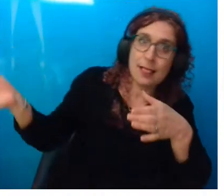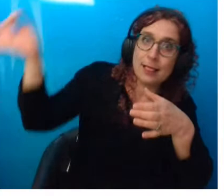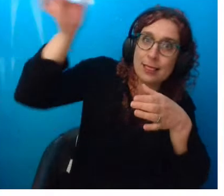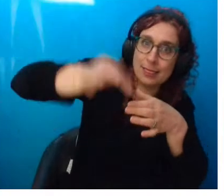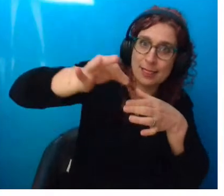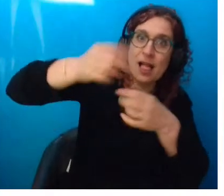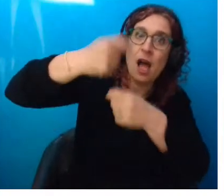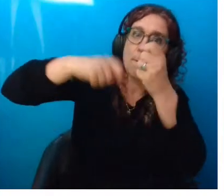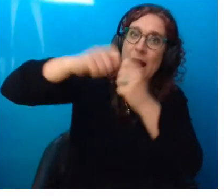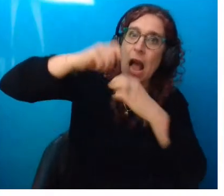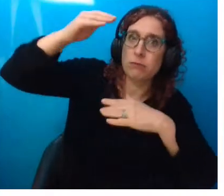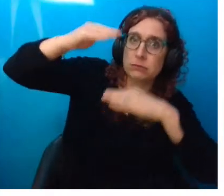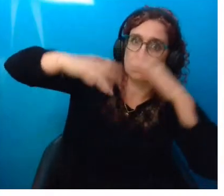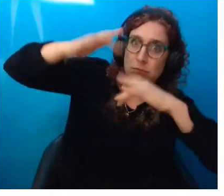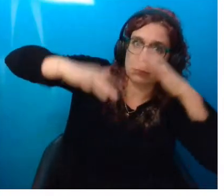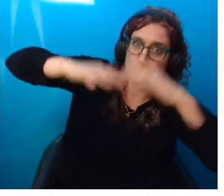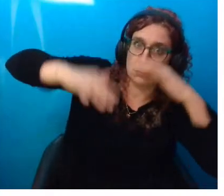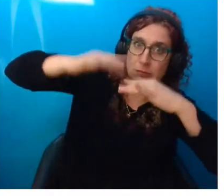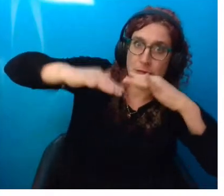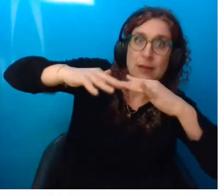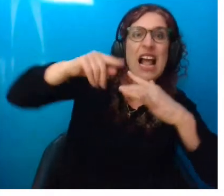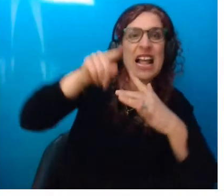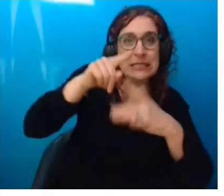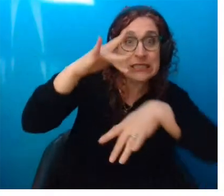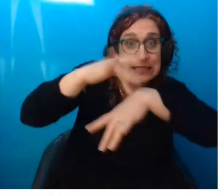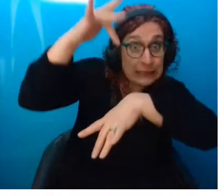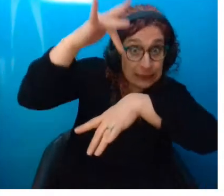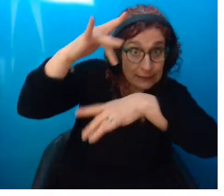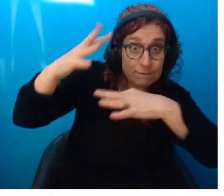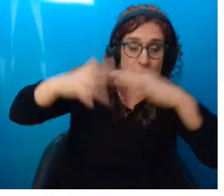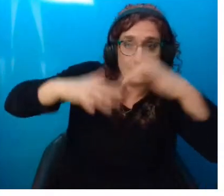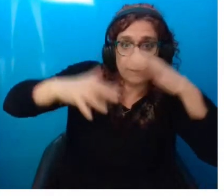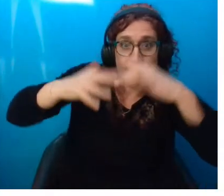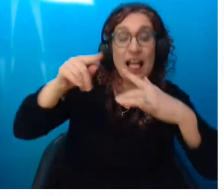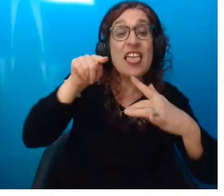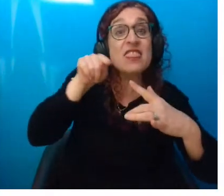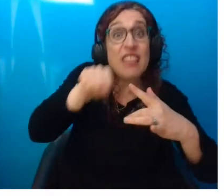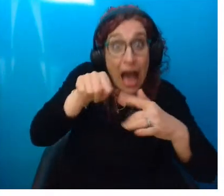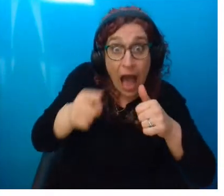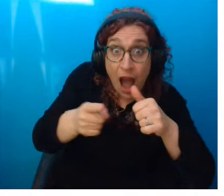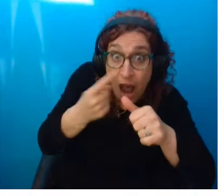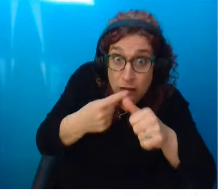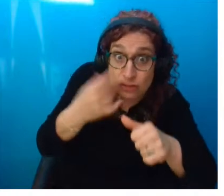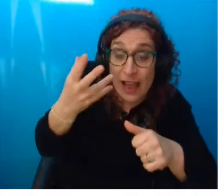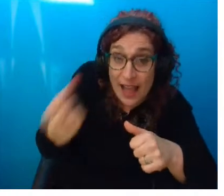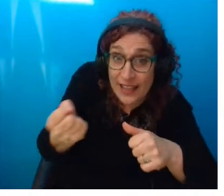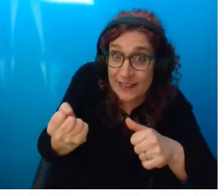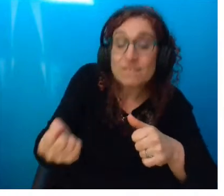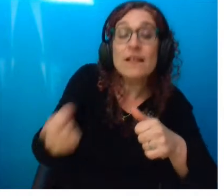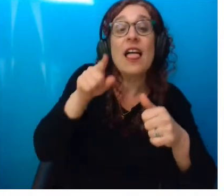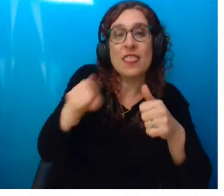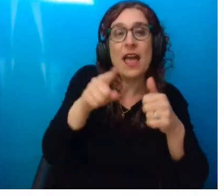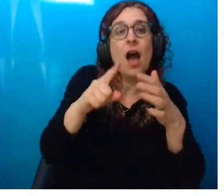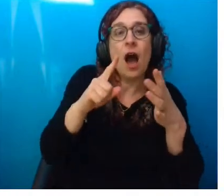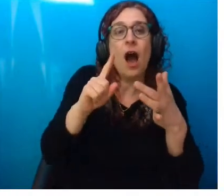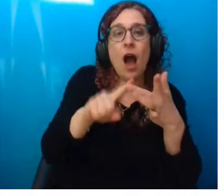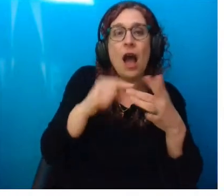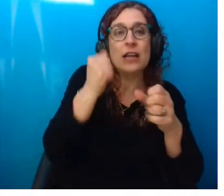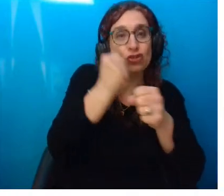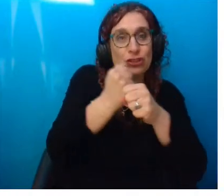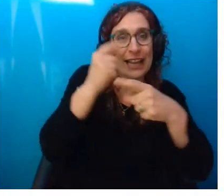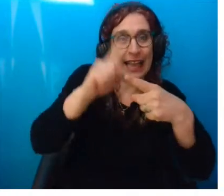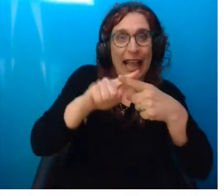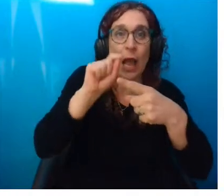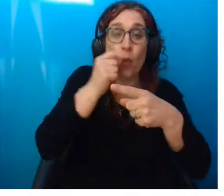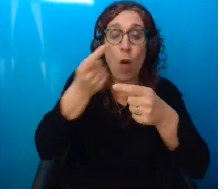sensitization occurs. If allergy occurs, the IgE molecules become resident on the surface of the mast cell,